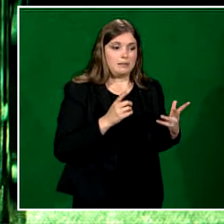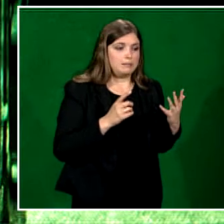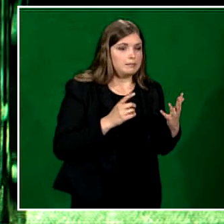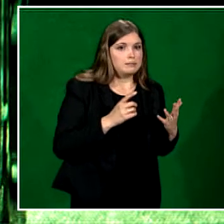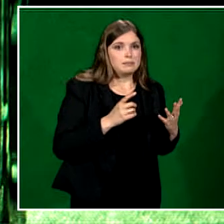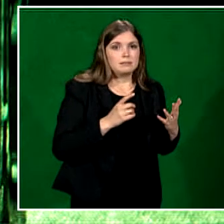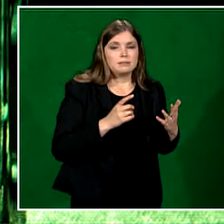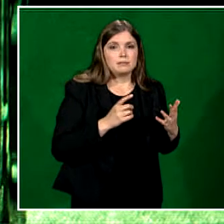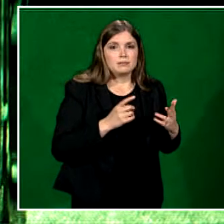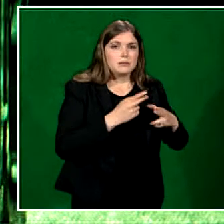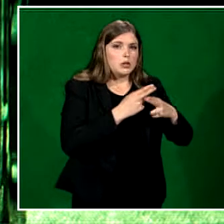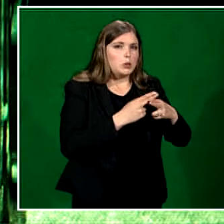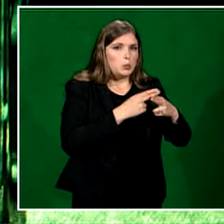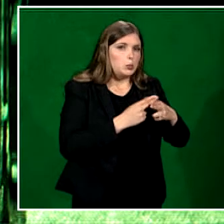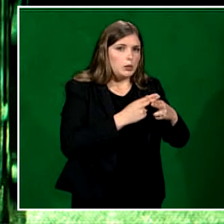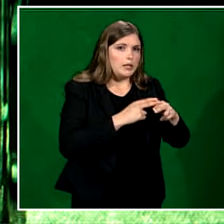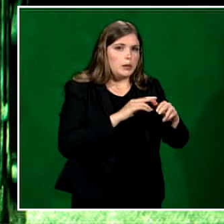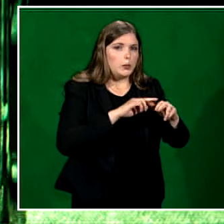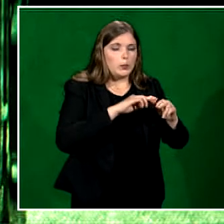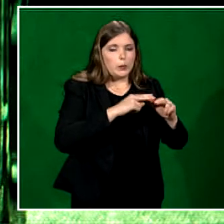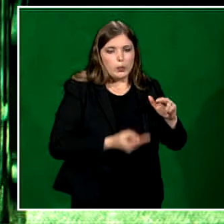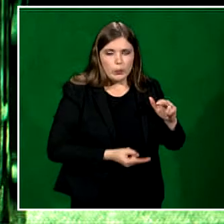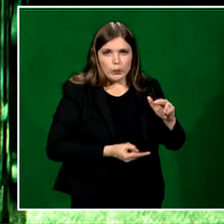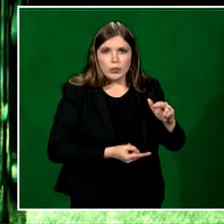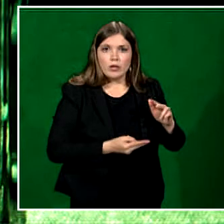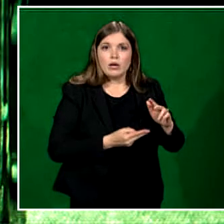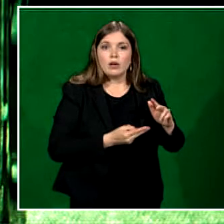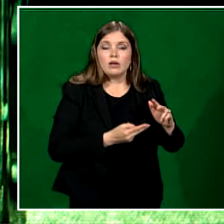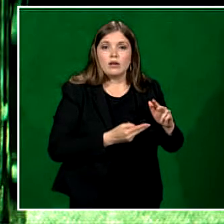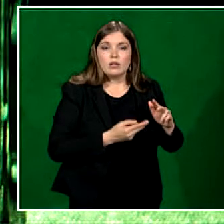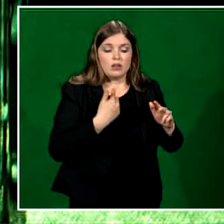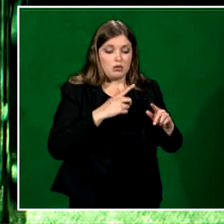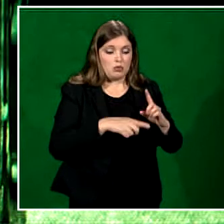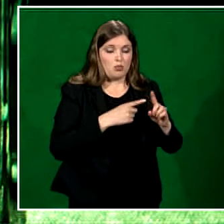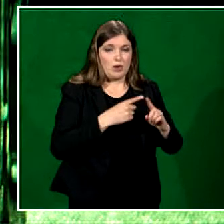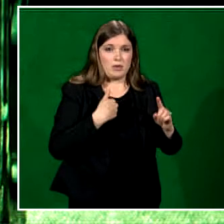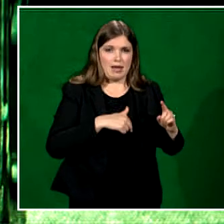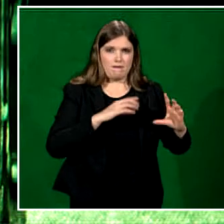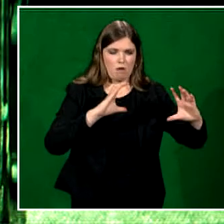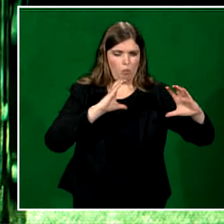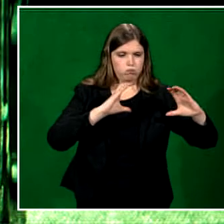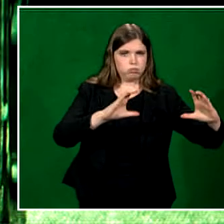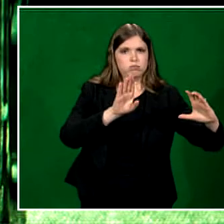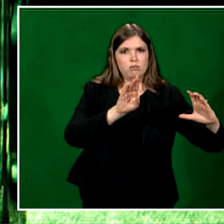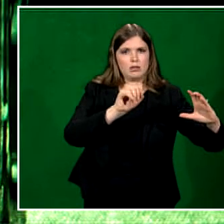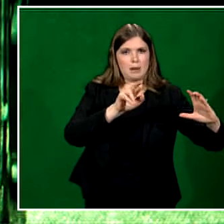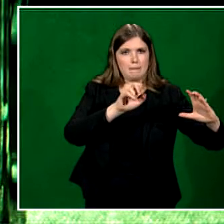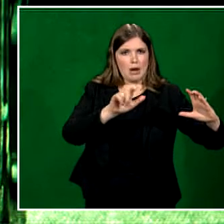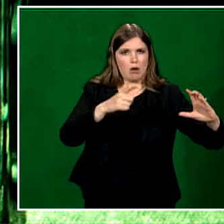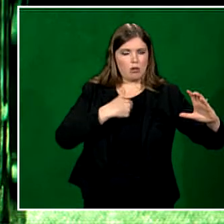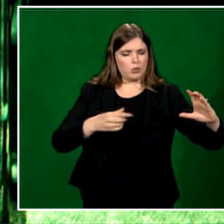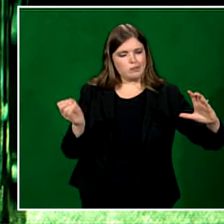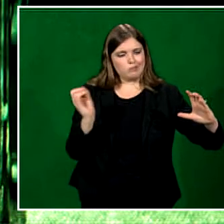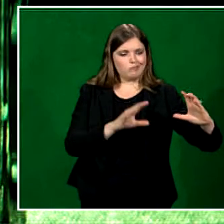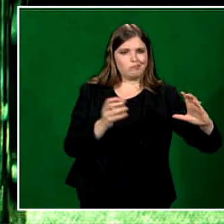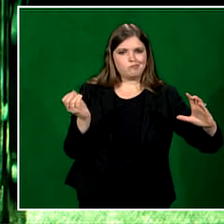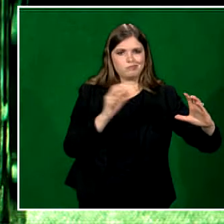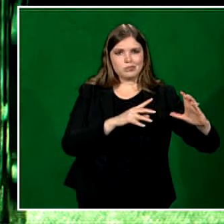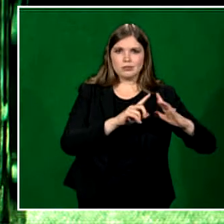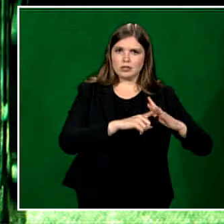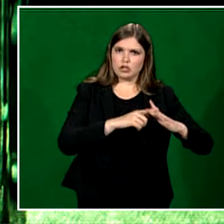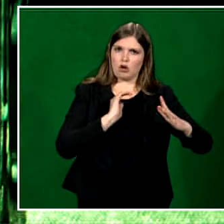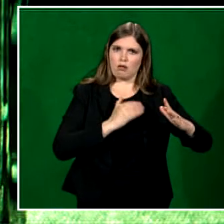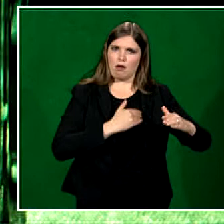weight reduces. And when we load it into the barrel and we started our pyrolysis, the